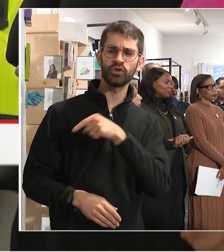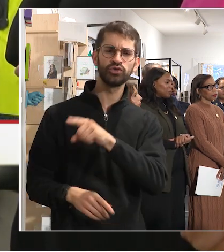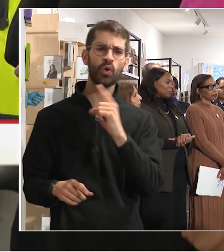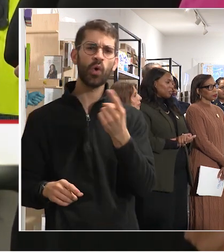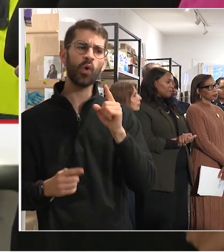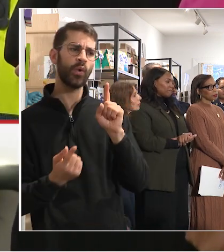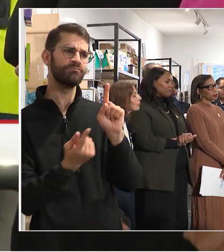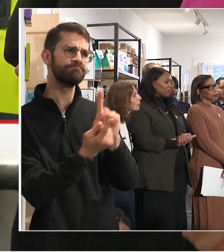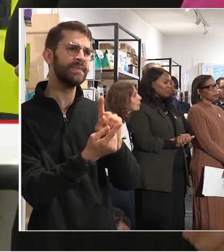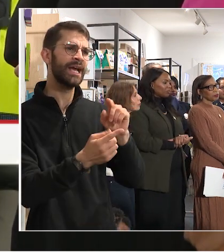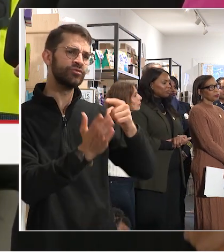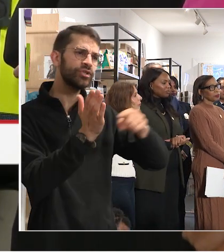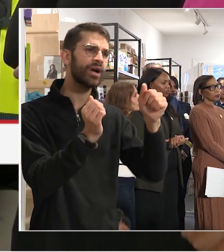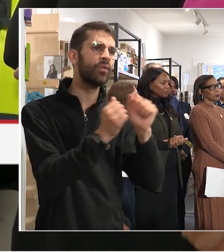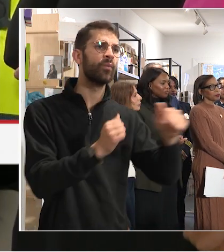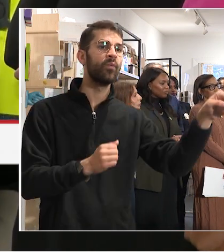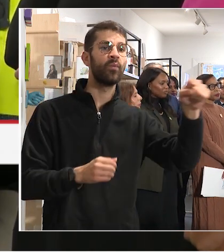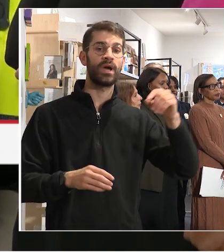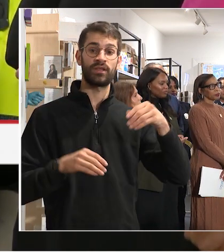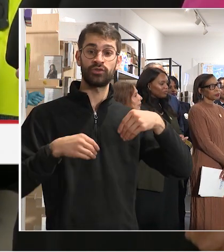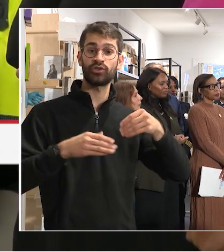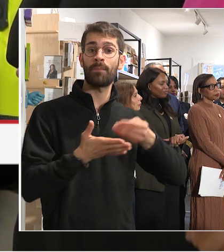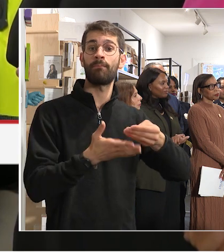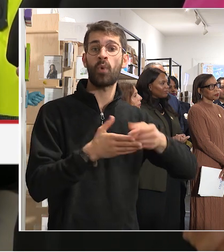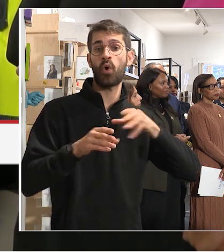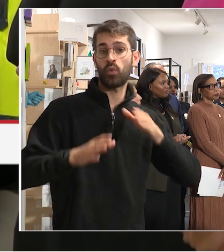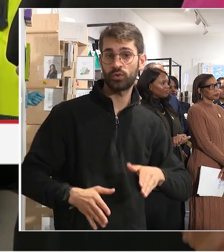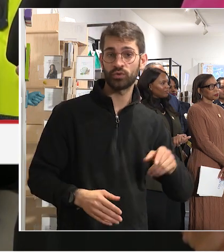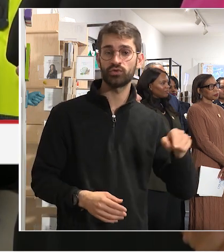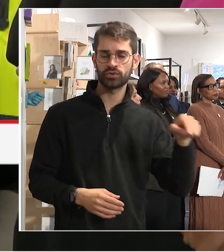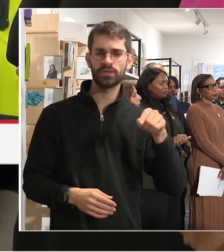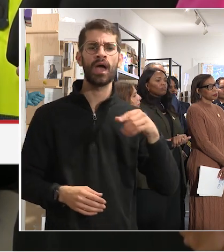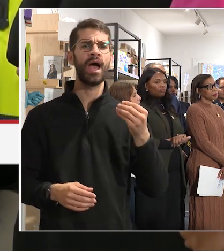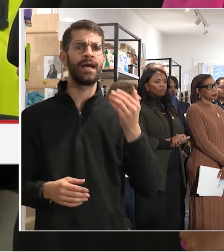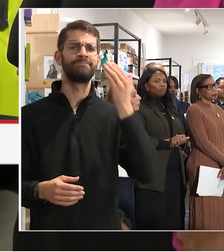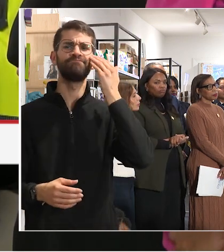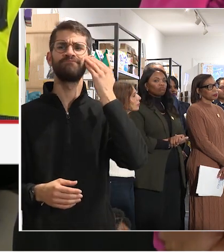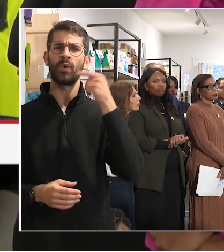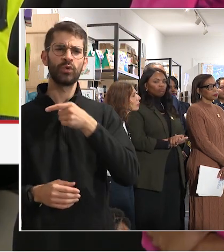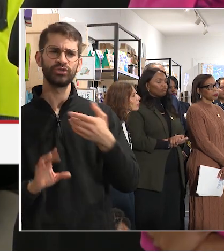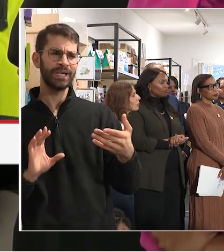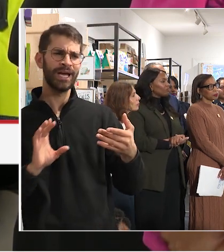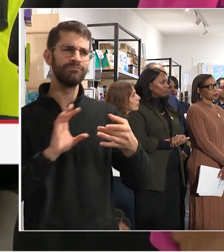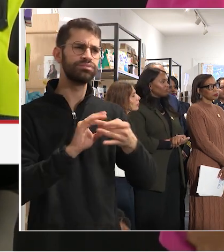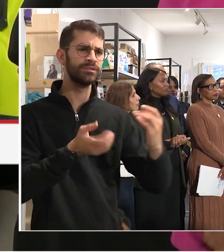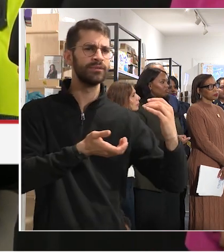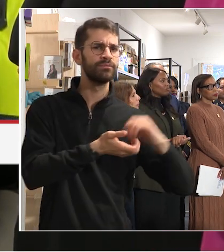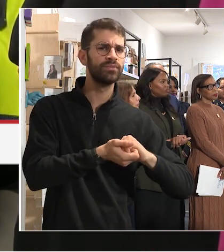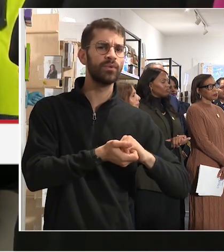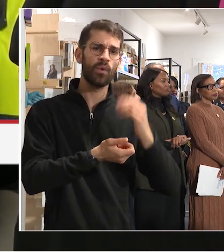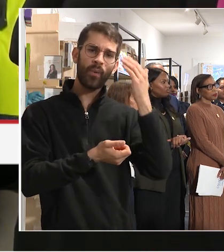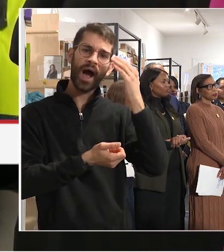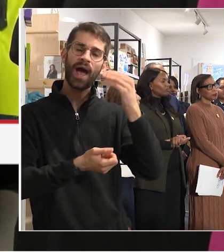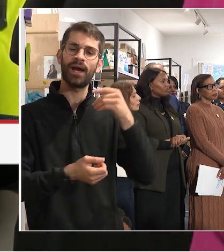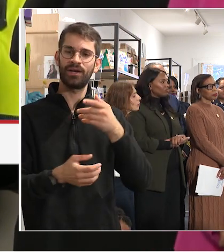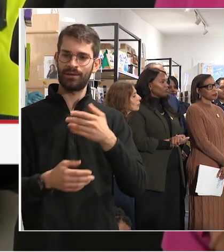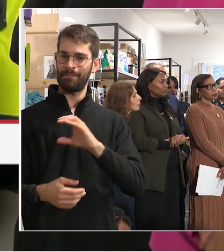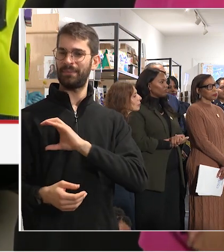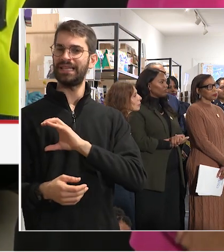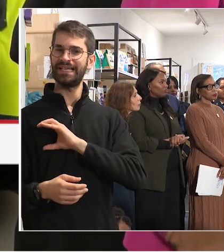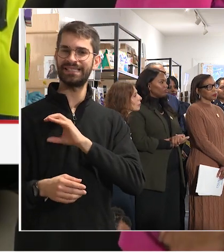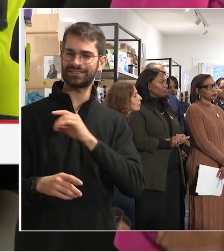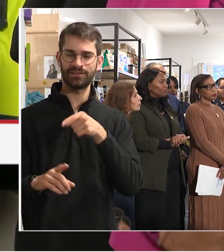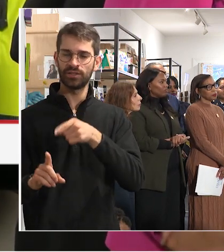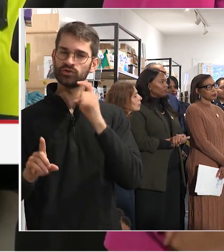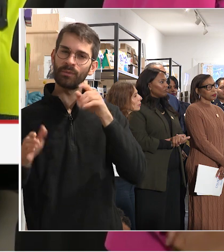shop owners. She's building relationships, which is one of the things that they know is very key and dear to my heart. Relationship-based policing is what we